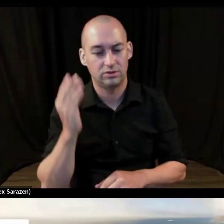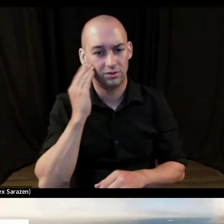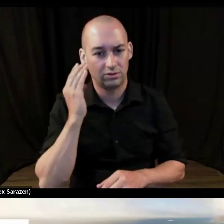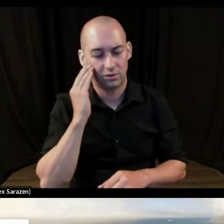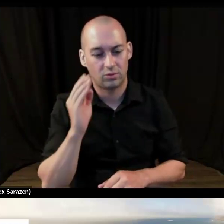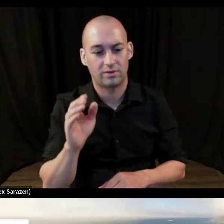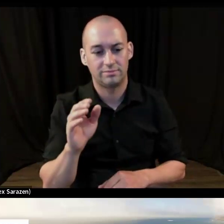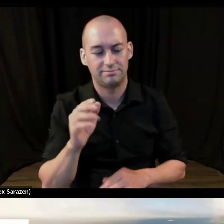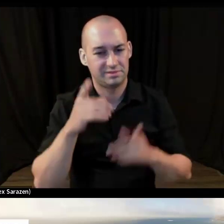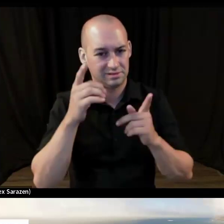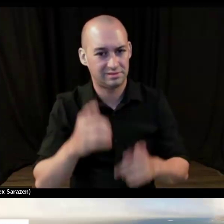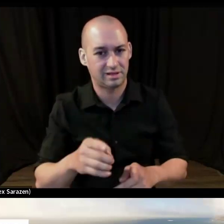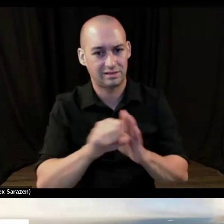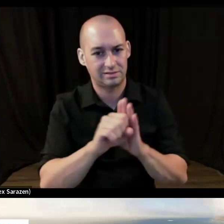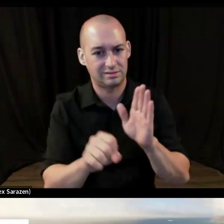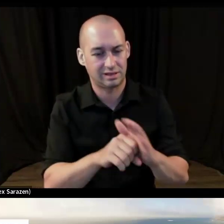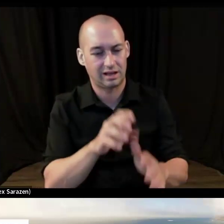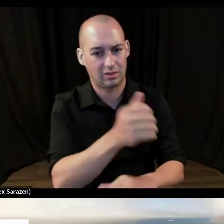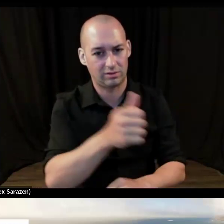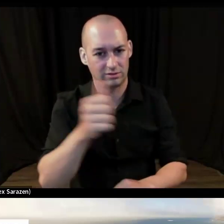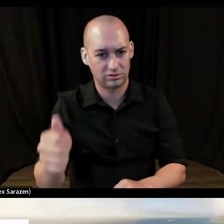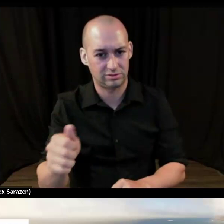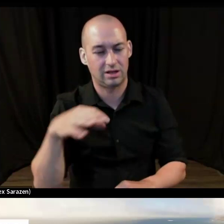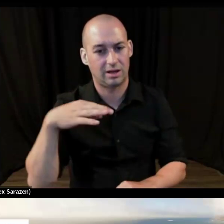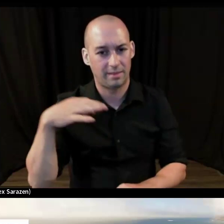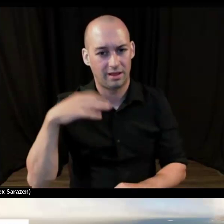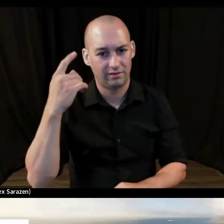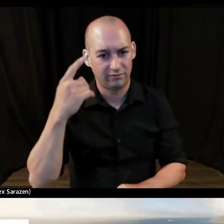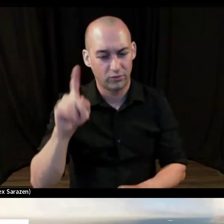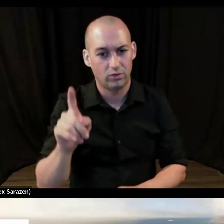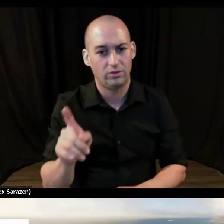to determine the state allocation and apply that to kind of